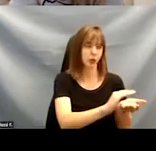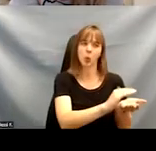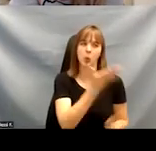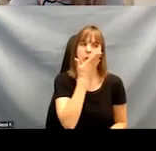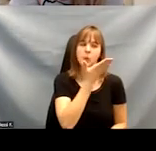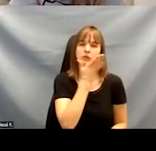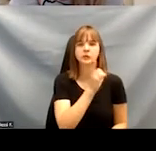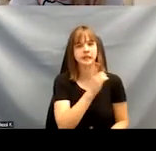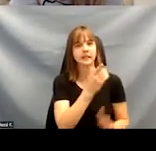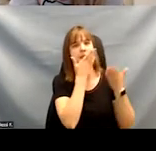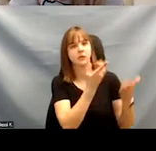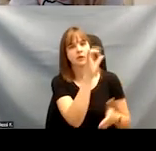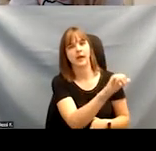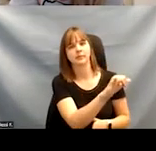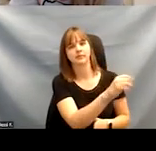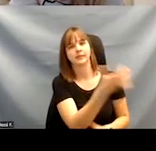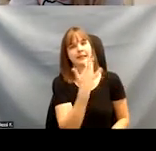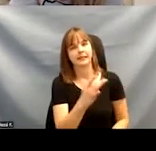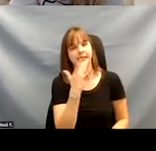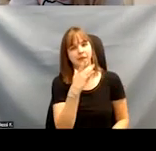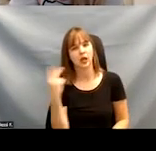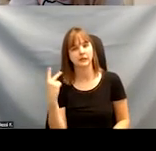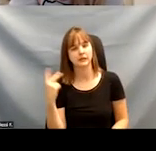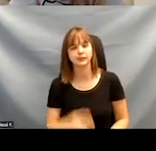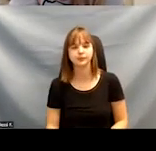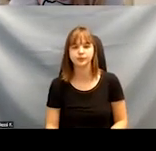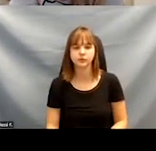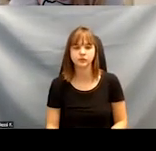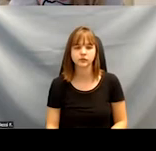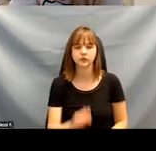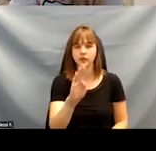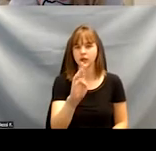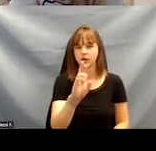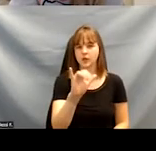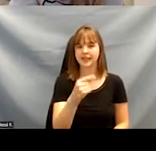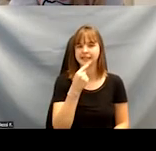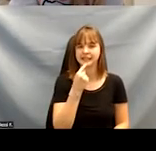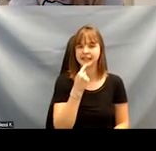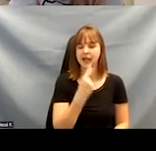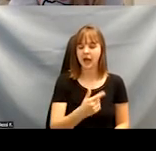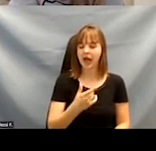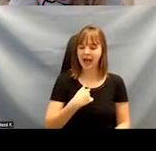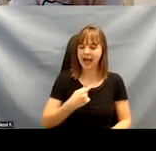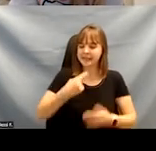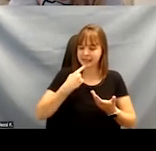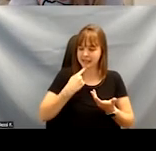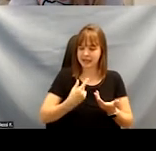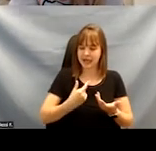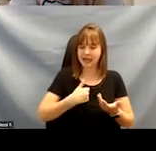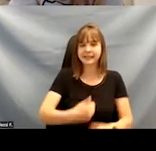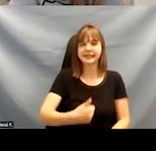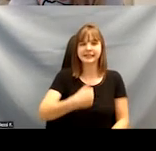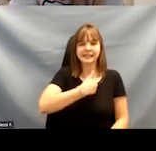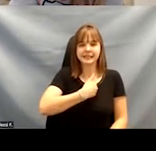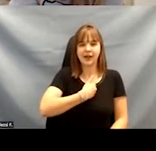Hey, Kate. That's good. Yes. I forgot something. So I realized that I just said, oh, I self-funded, but I've always had a job.